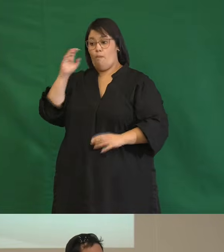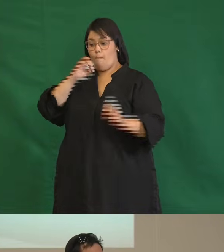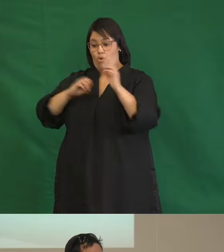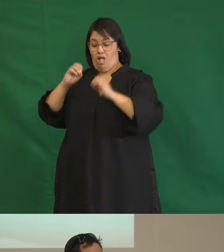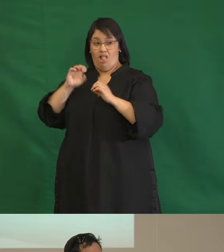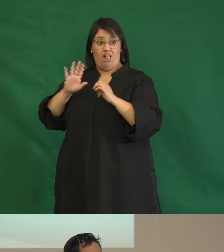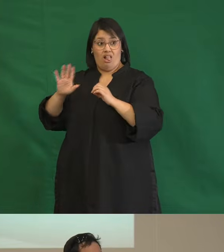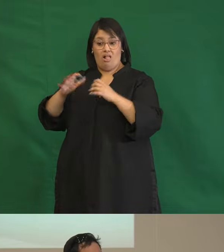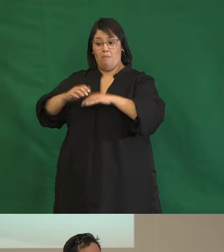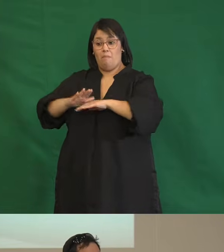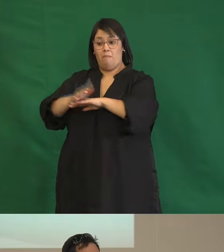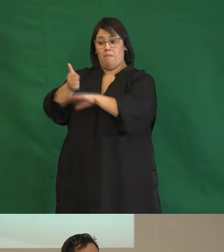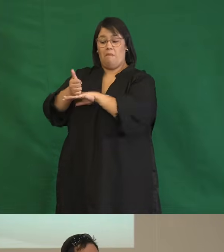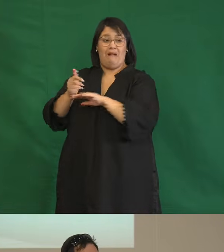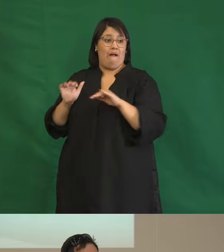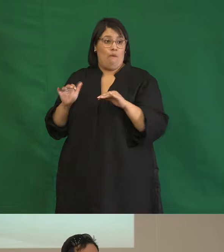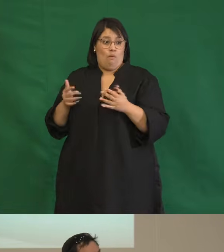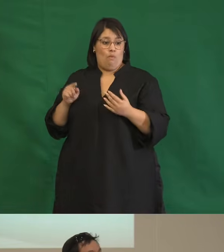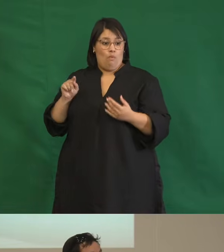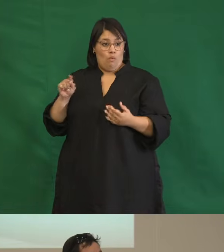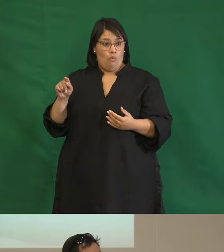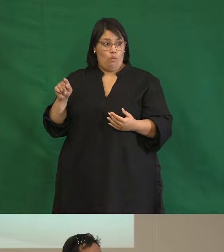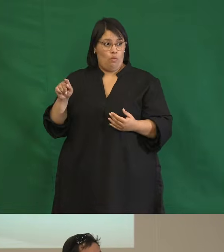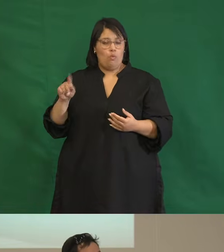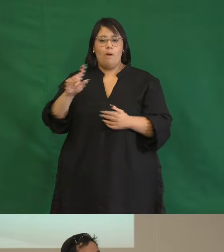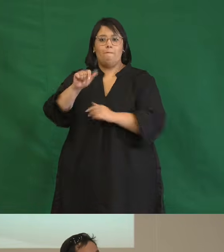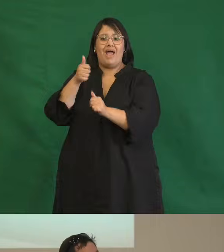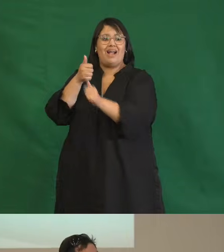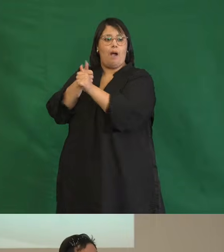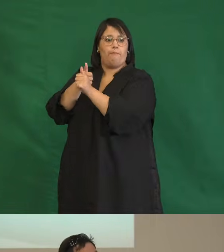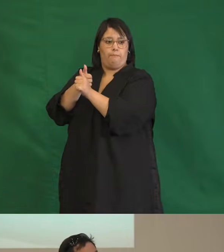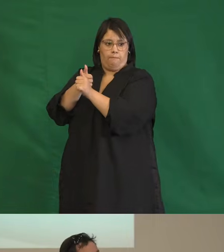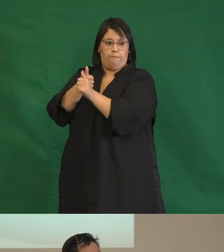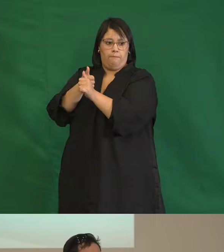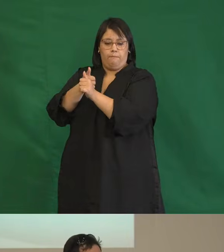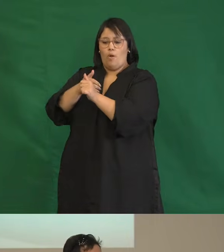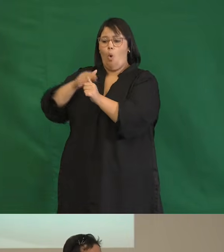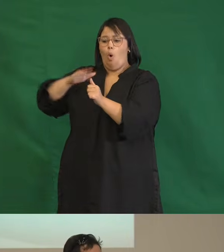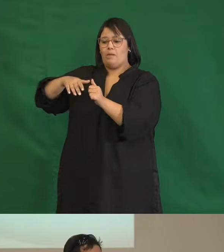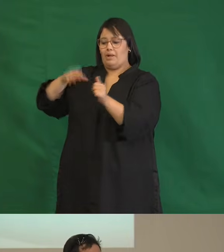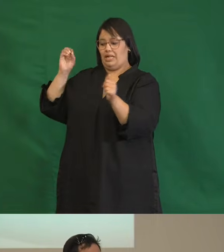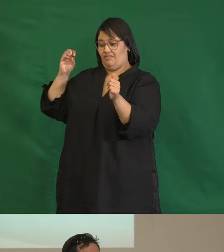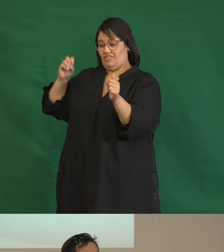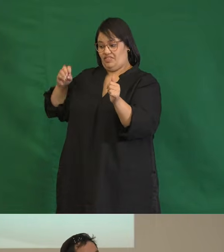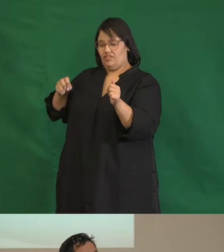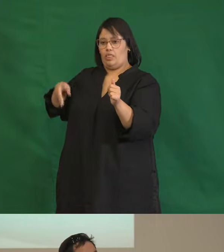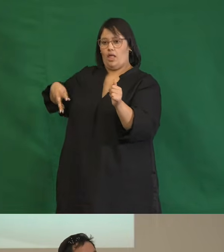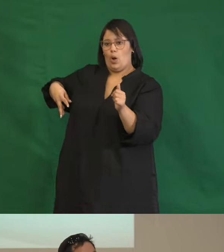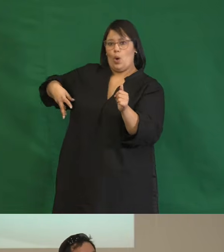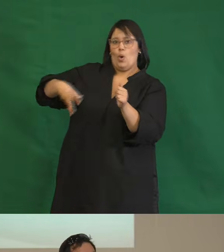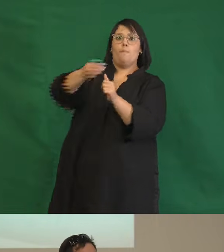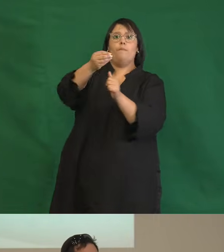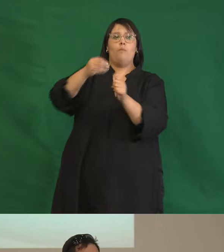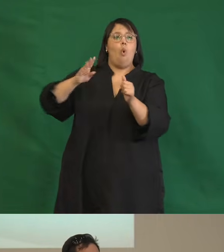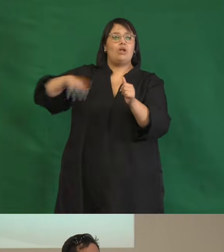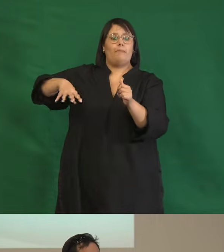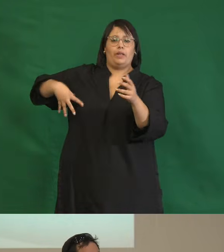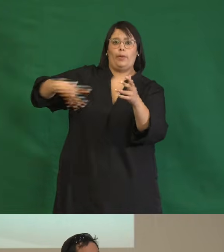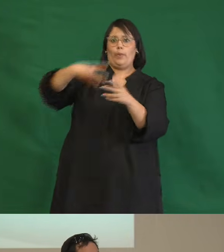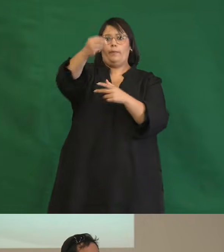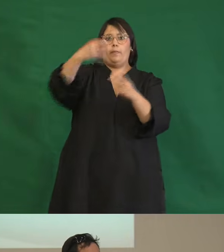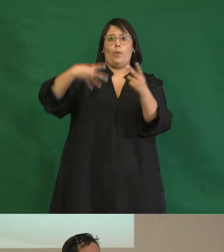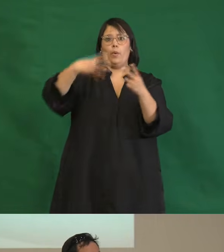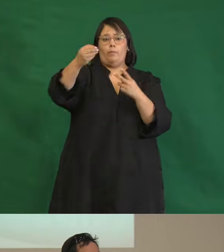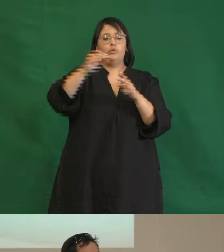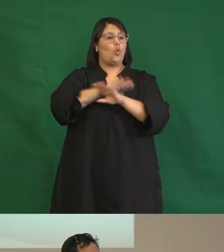built as a backup module automatically, which is then imported into Moodle. So the videos are not SCORMed,